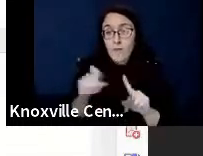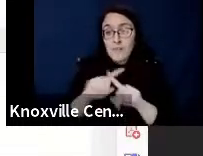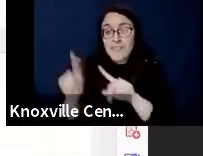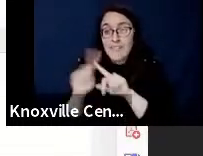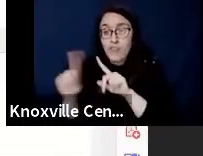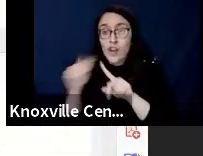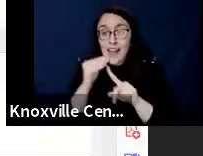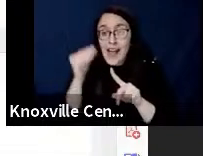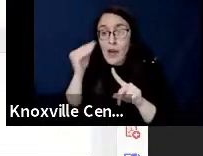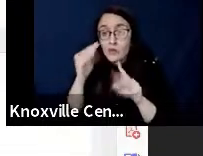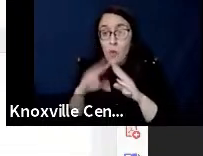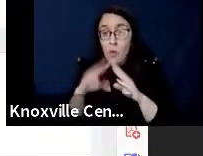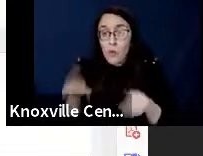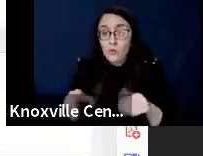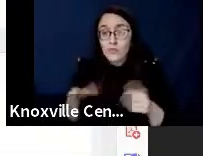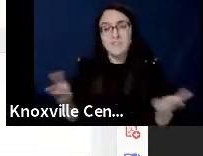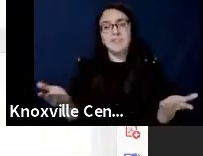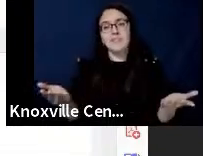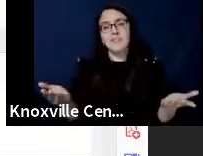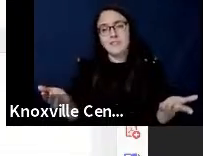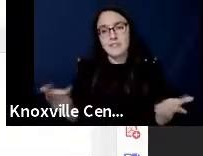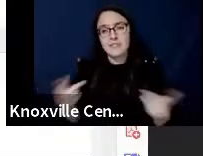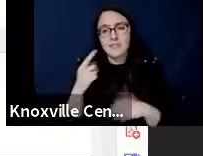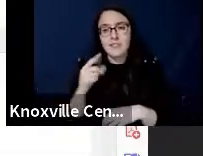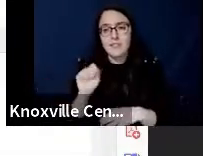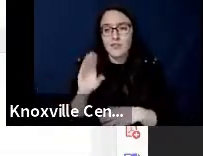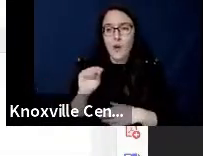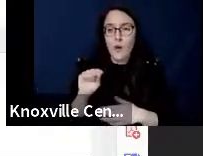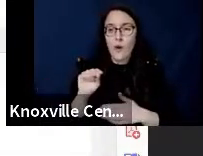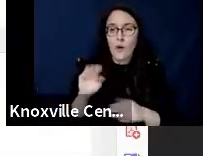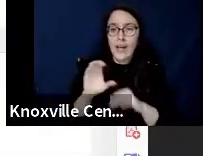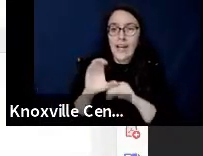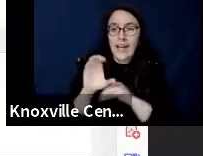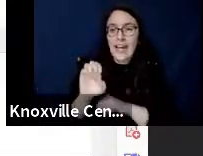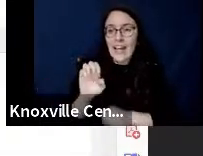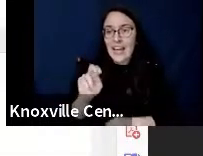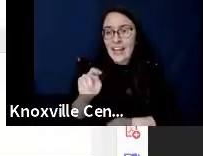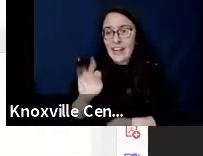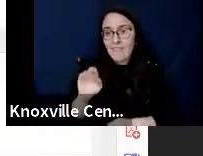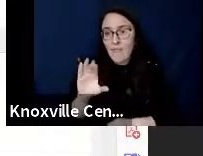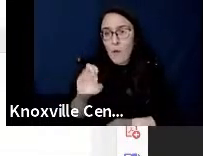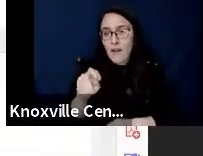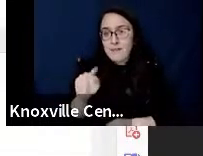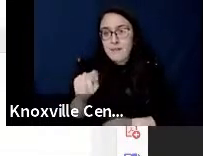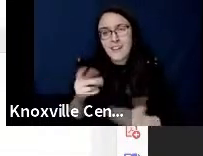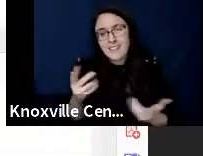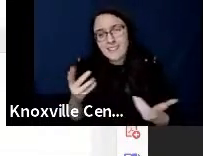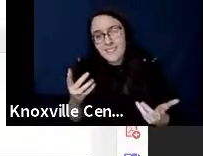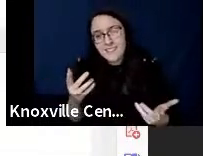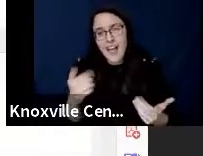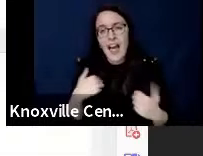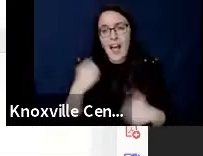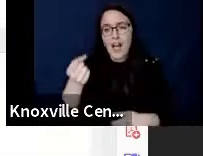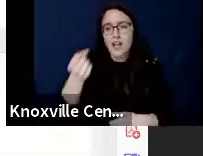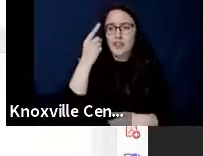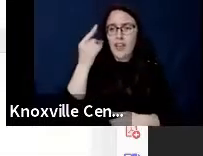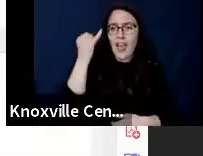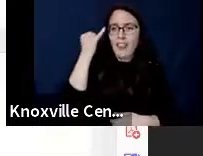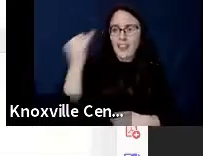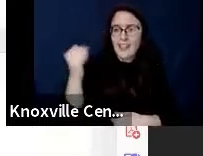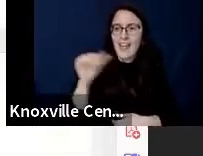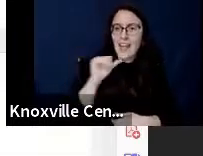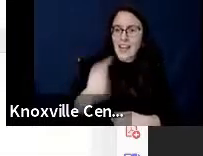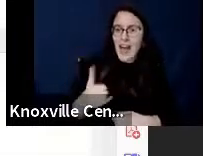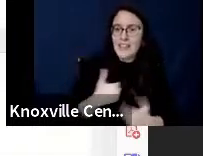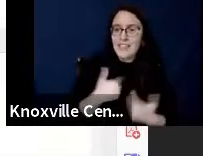know all these things? So as far as any sort of enforcement, and I understand, the idea is to not have big